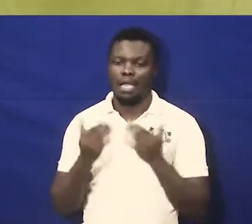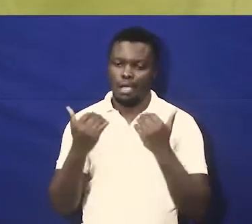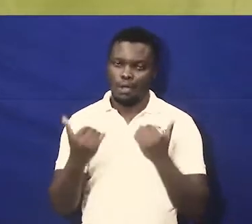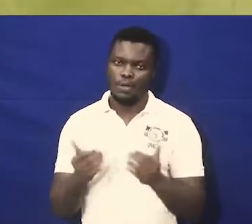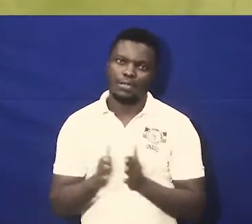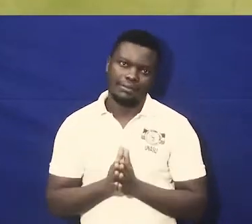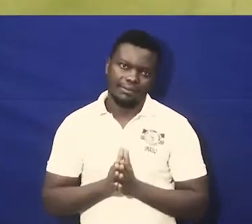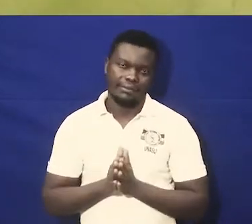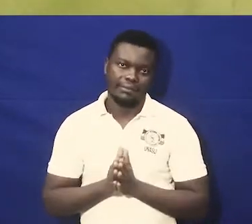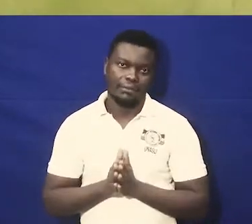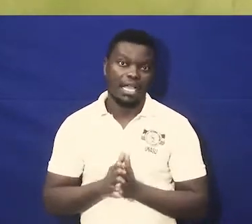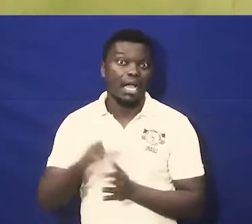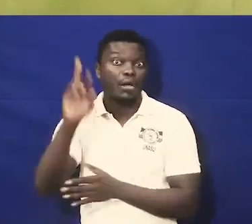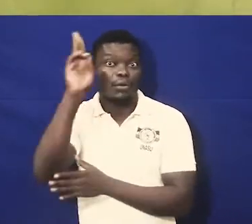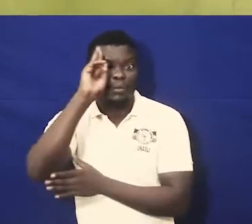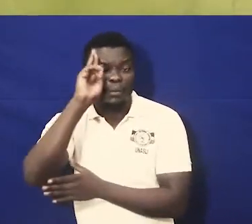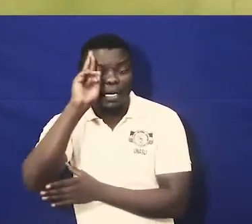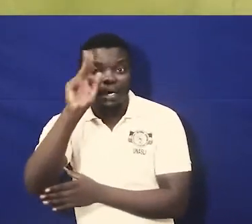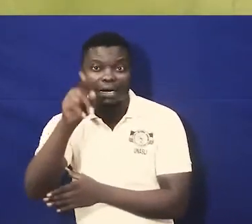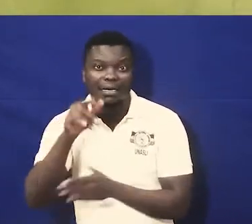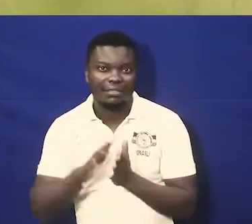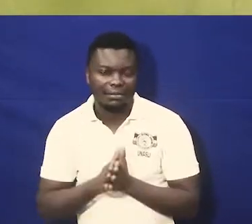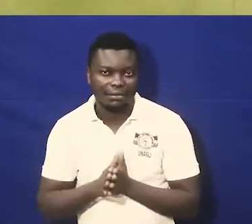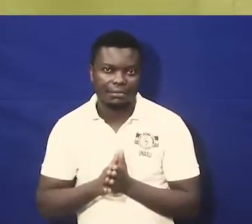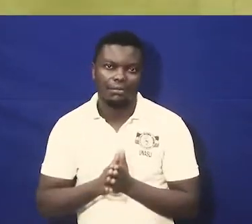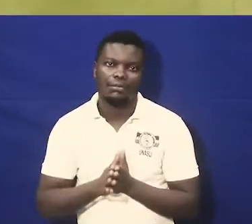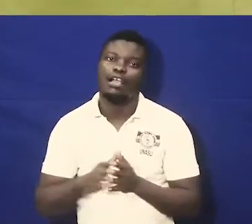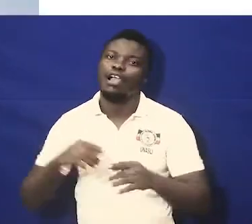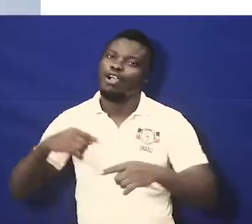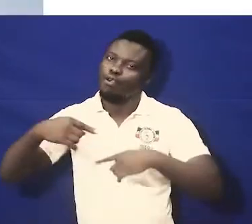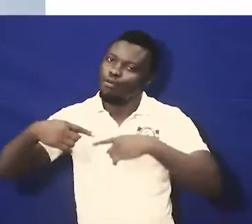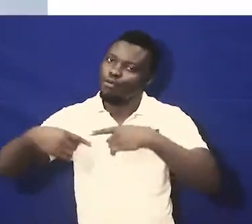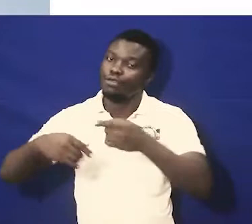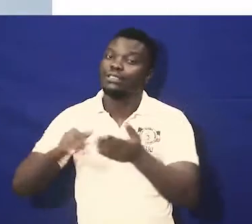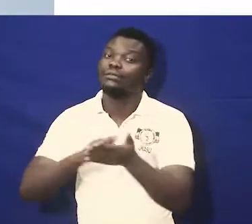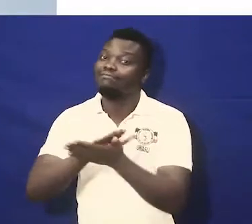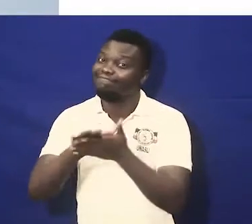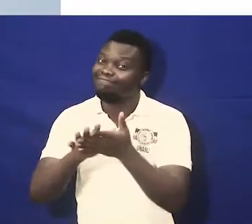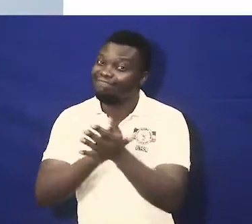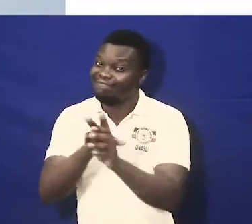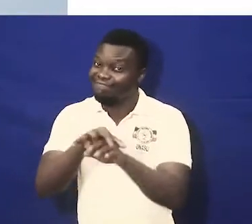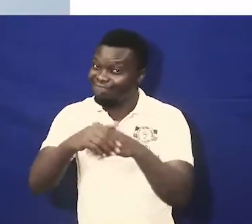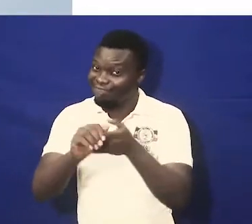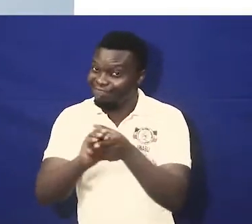meantime, please remember to always wash your hands with soap